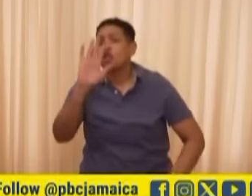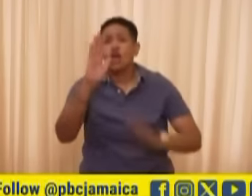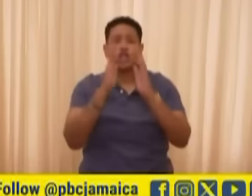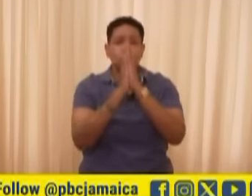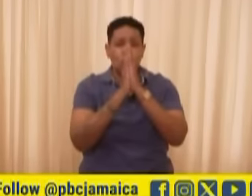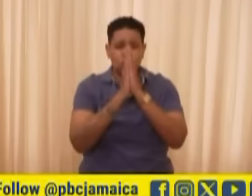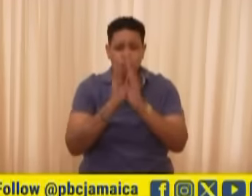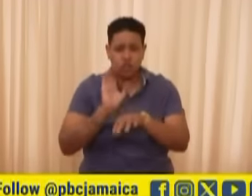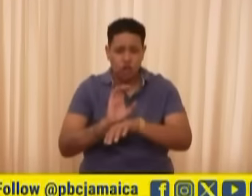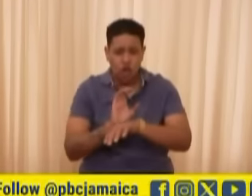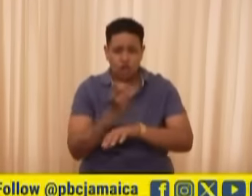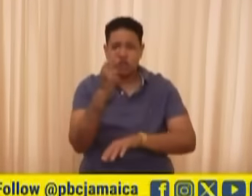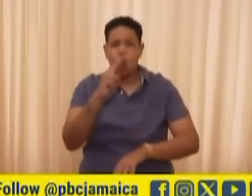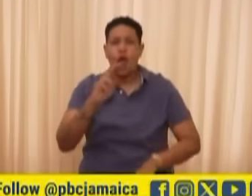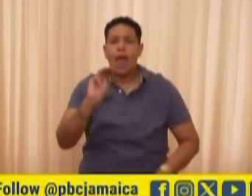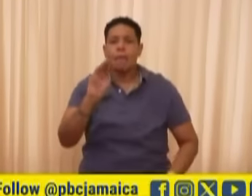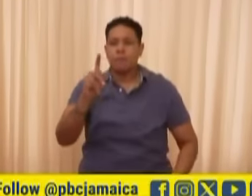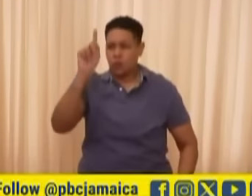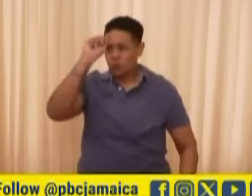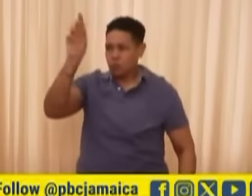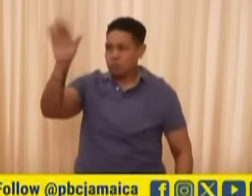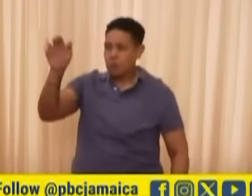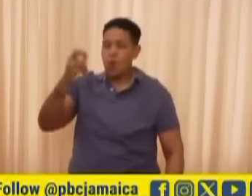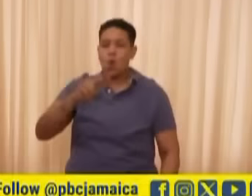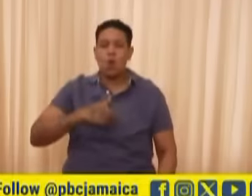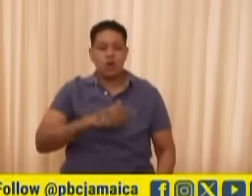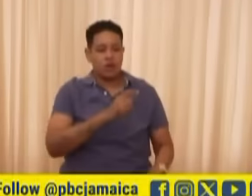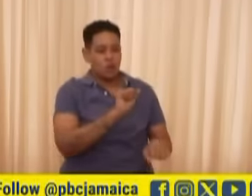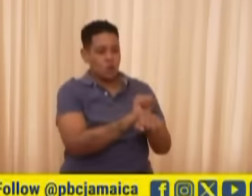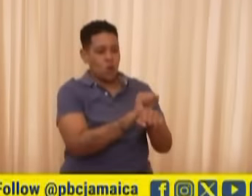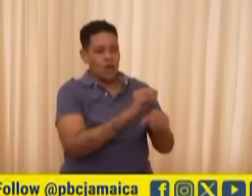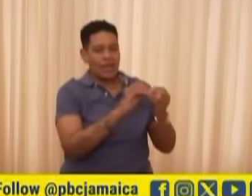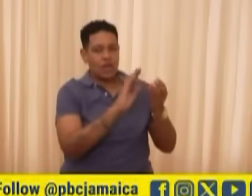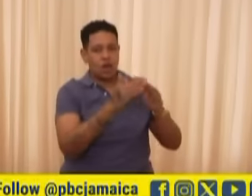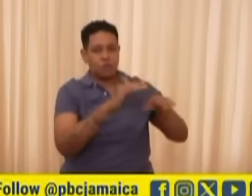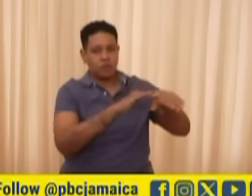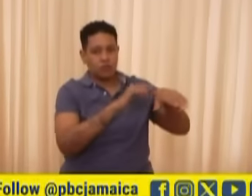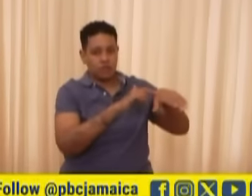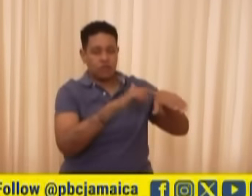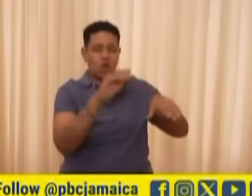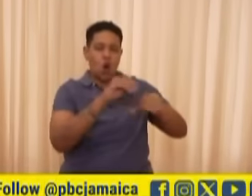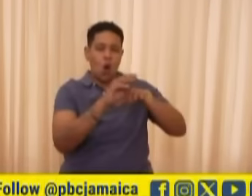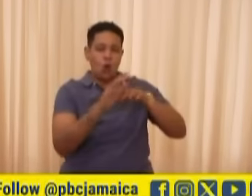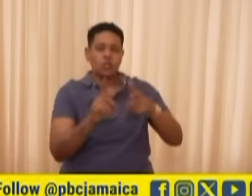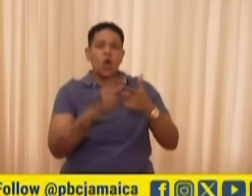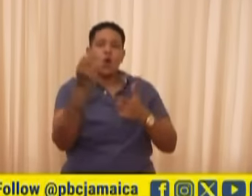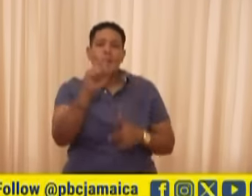church or your member of parliament or your councillor, the police.